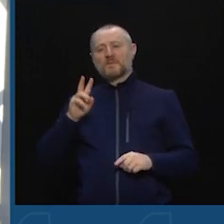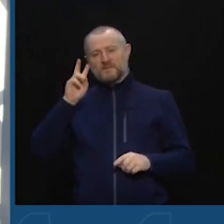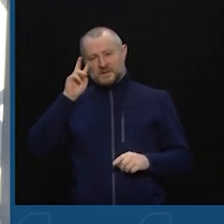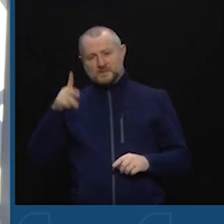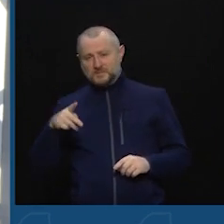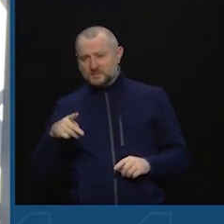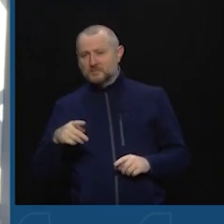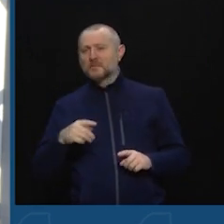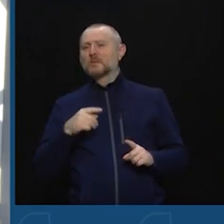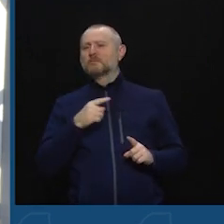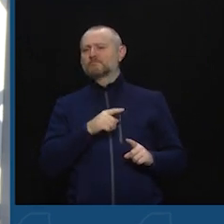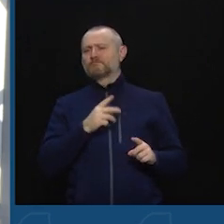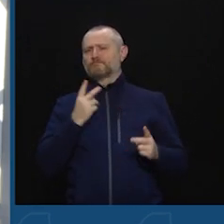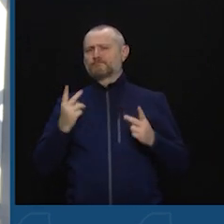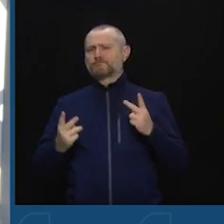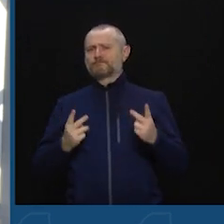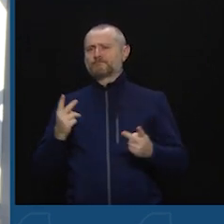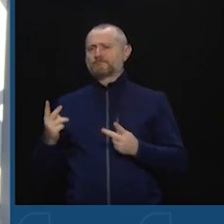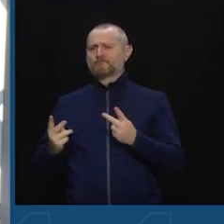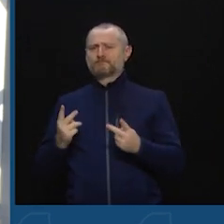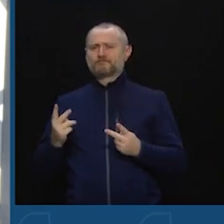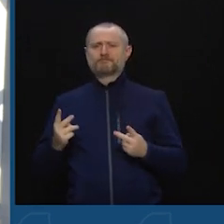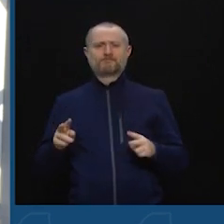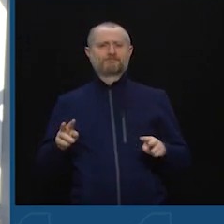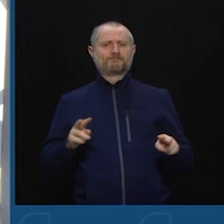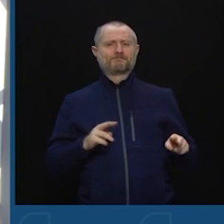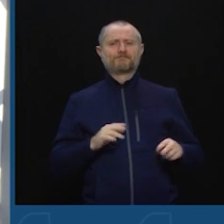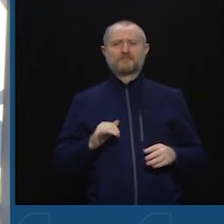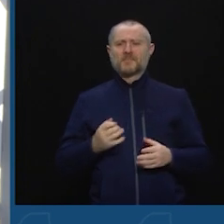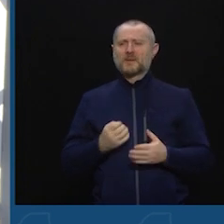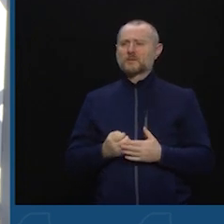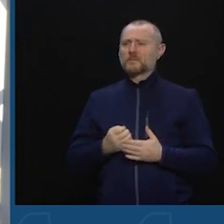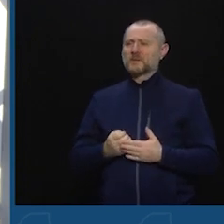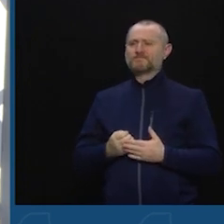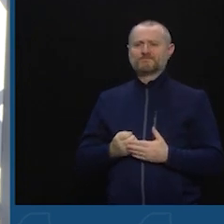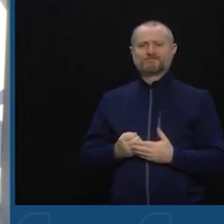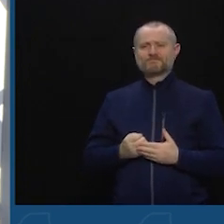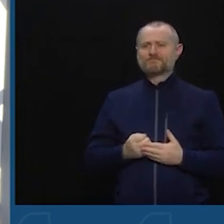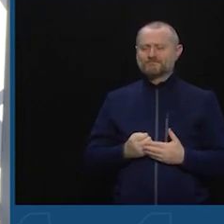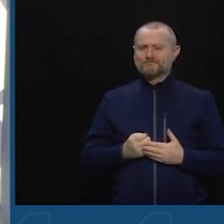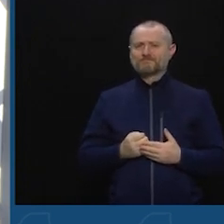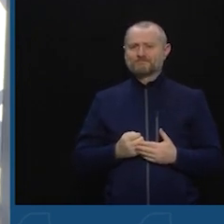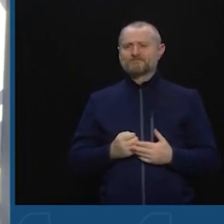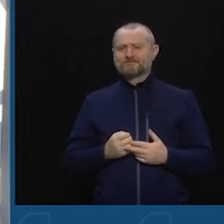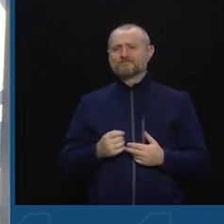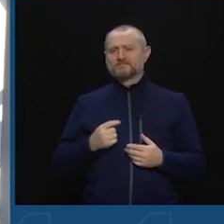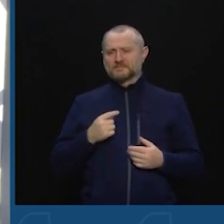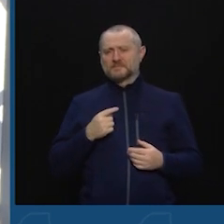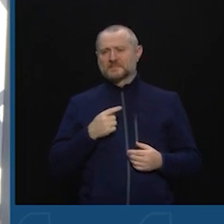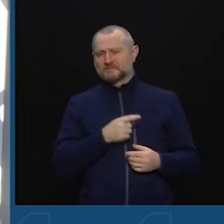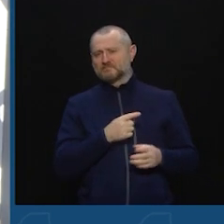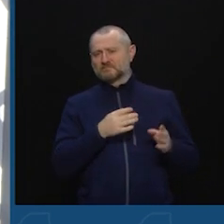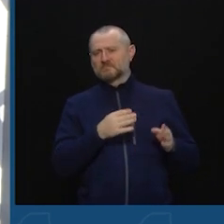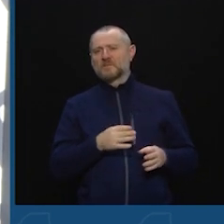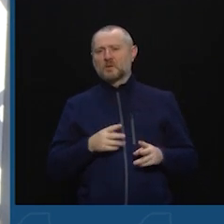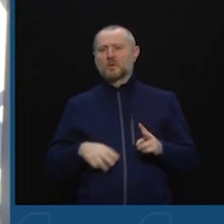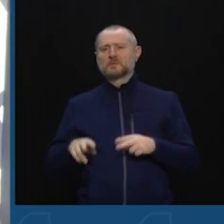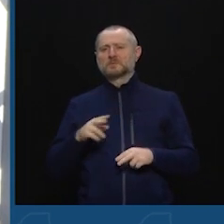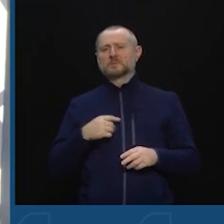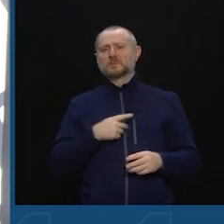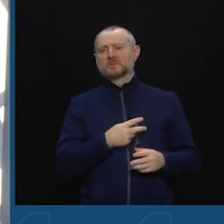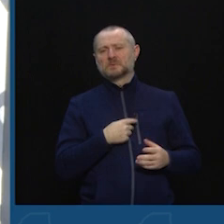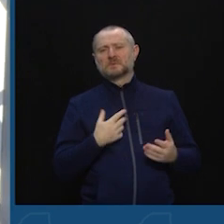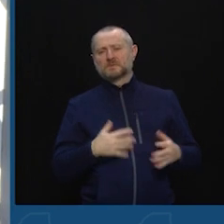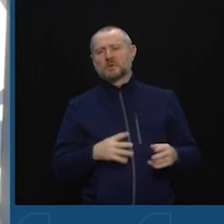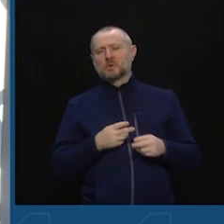the stain on our economy of what we called an airport and understood that we were better than